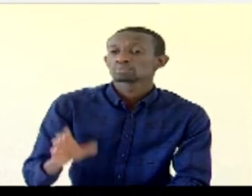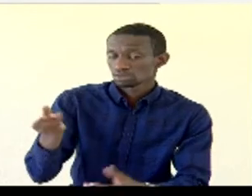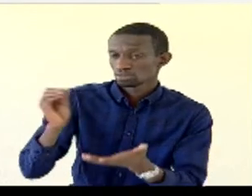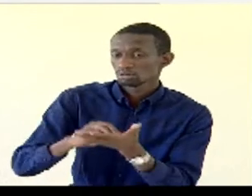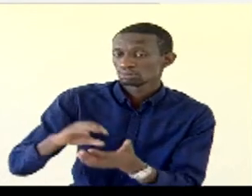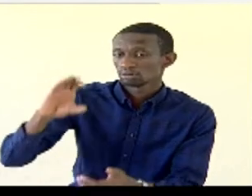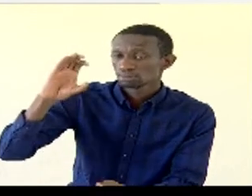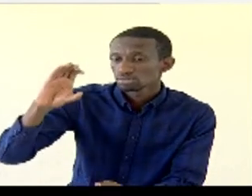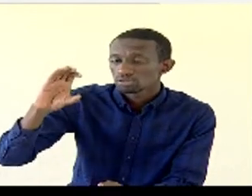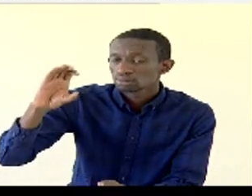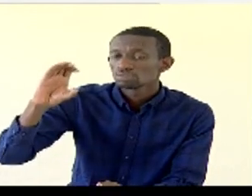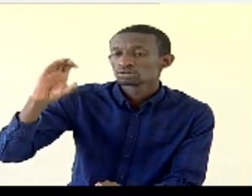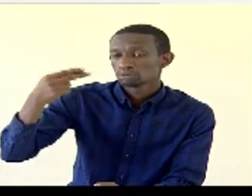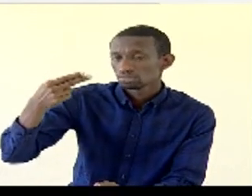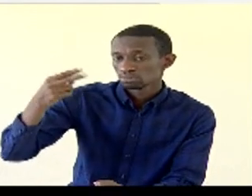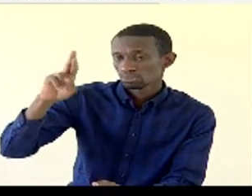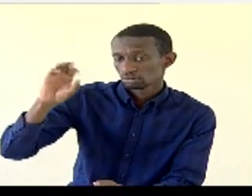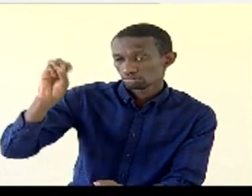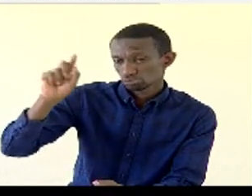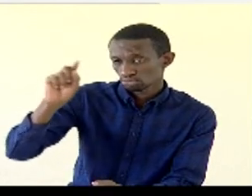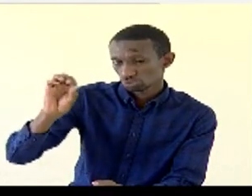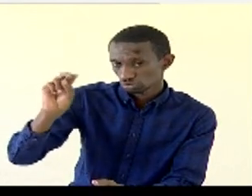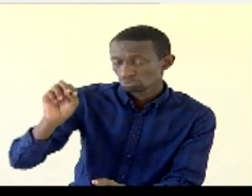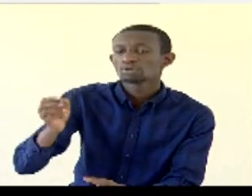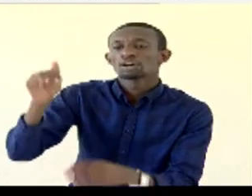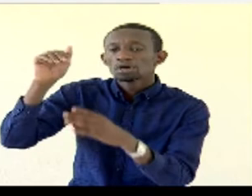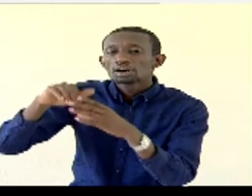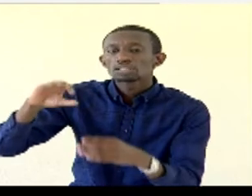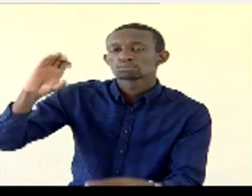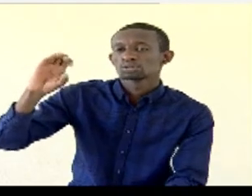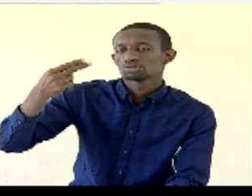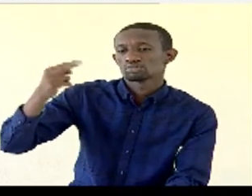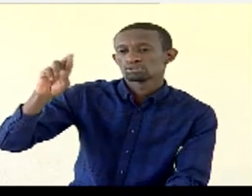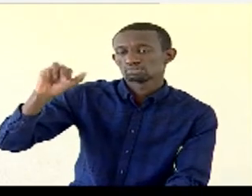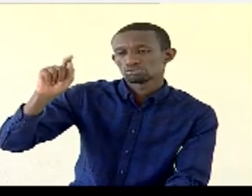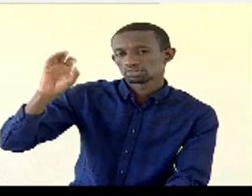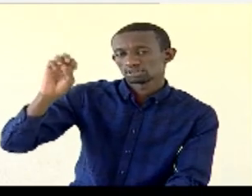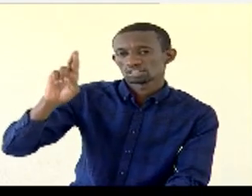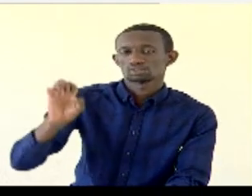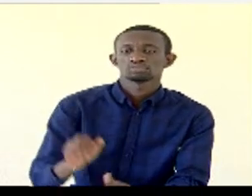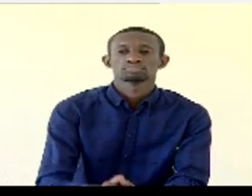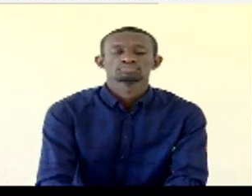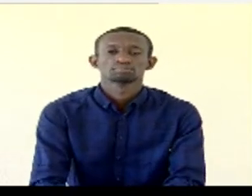Chromosomes contain chromatids. So those are the structural components.